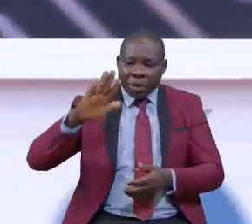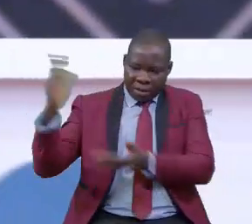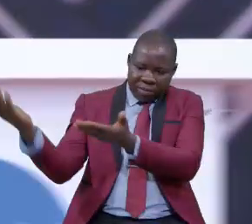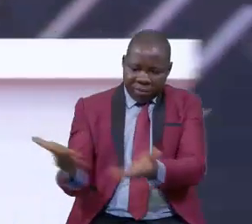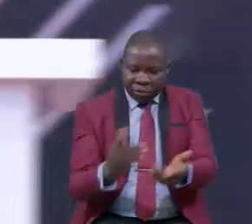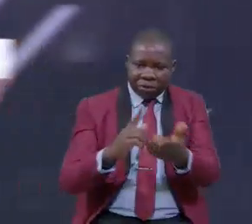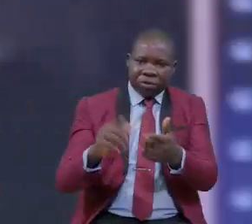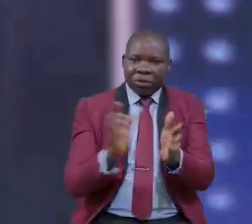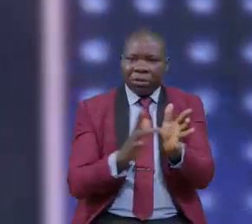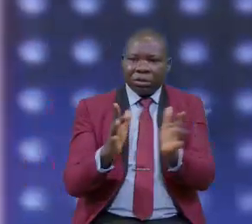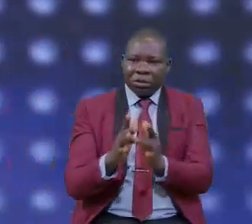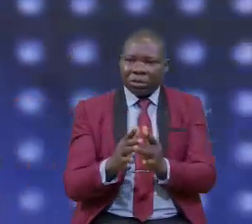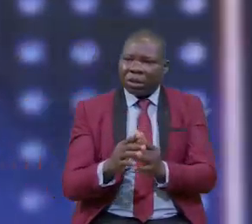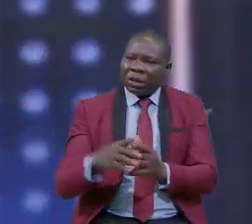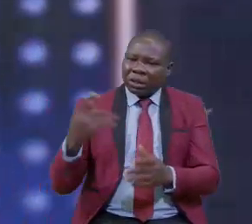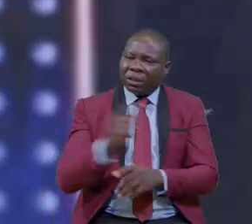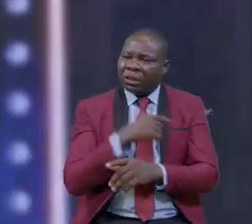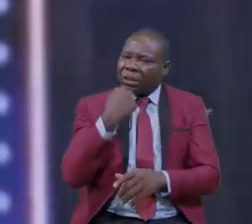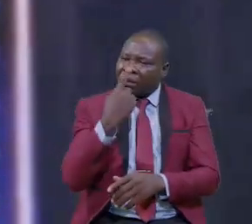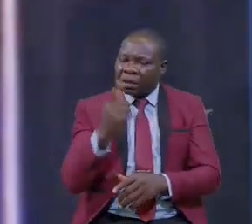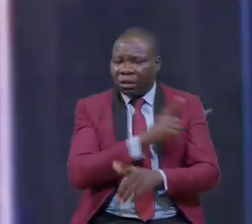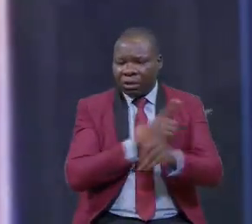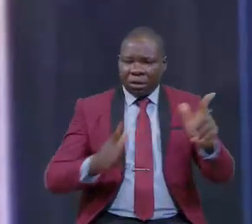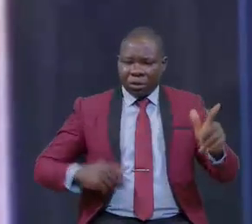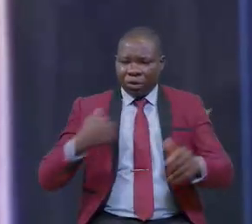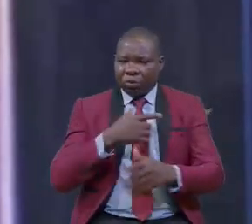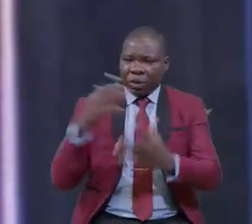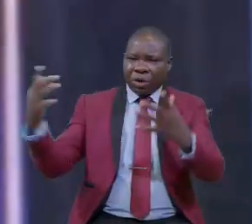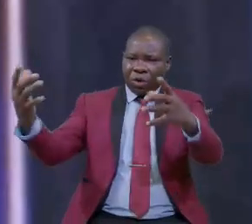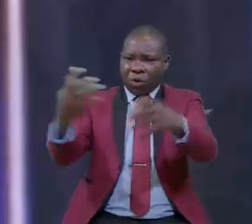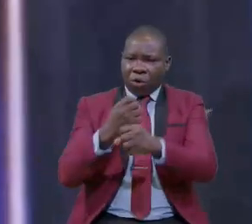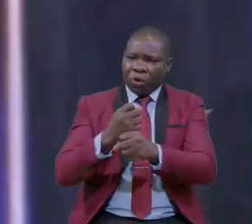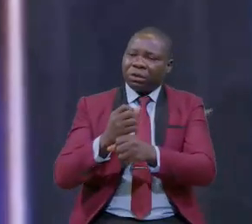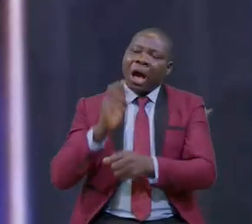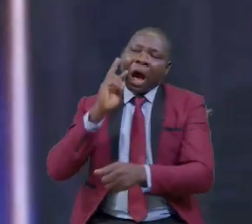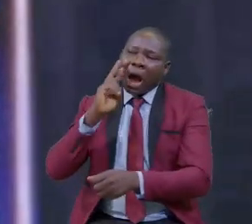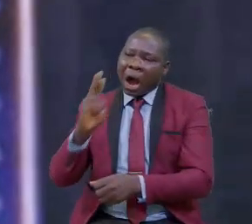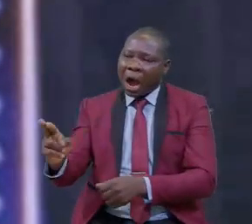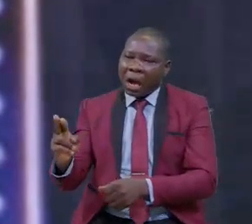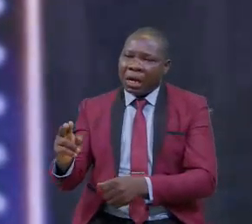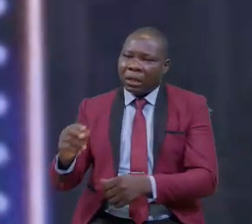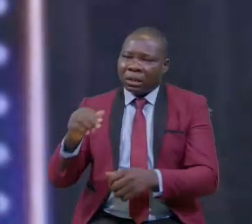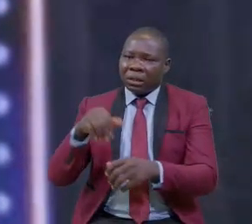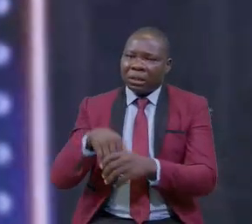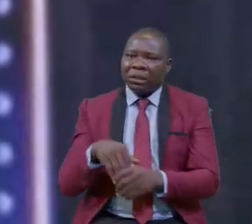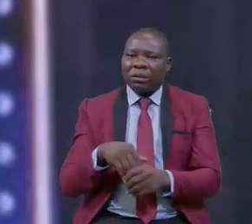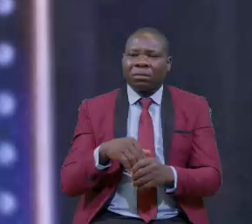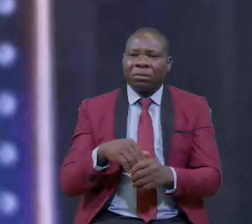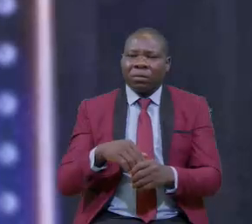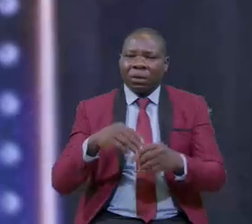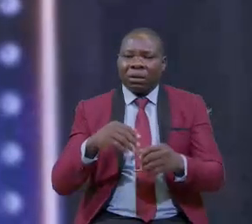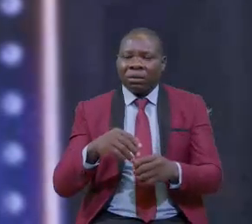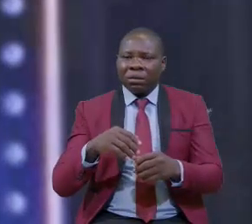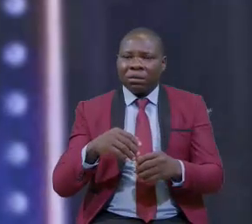her right-handed. She cannot deny. What she, did she do? Then they mentioned what she did. And they said,